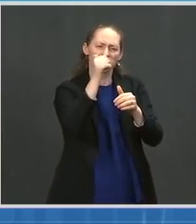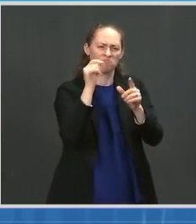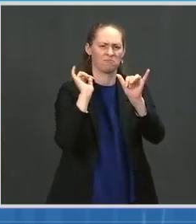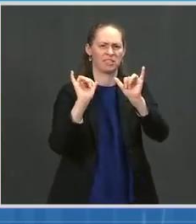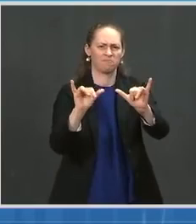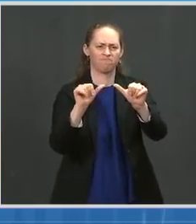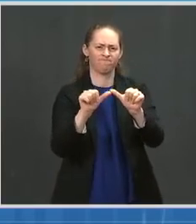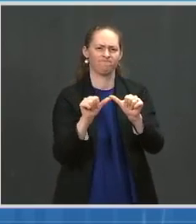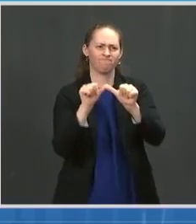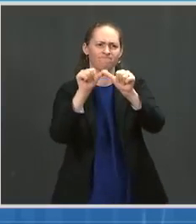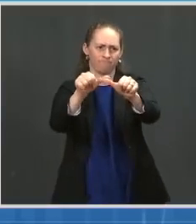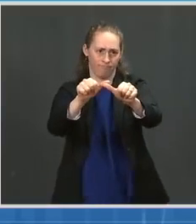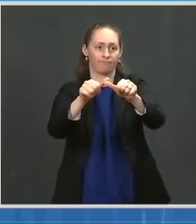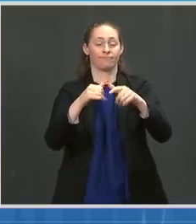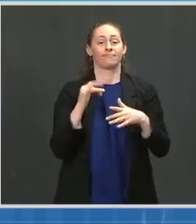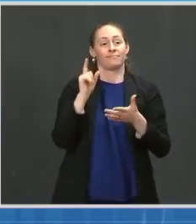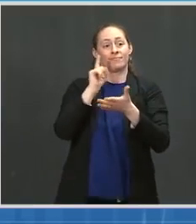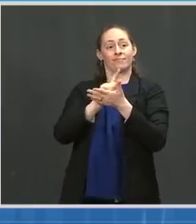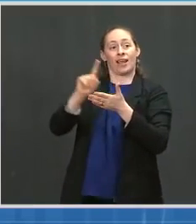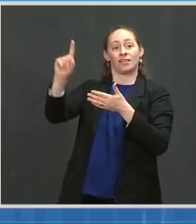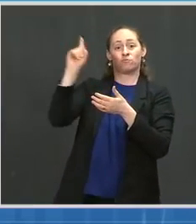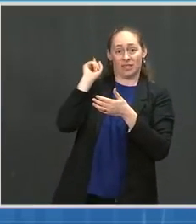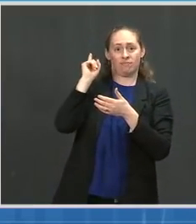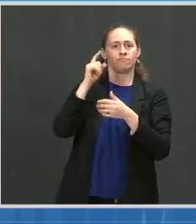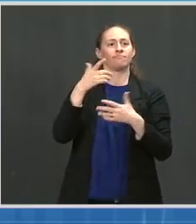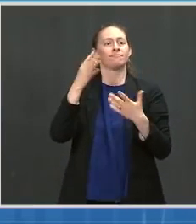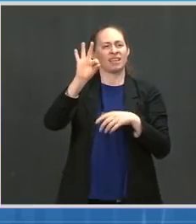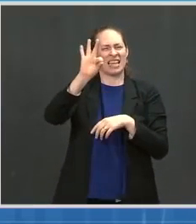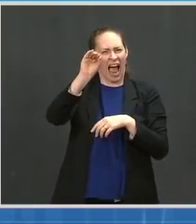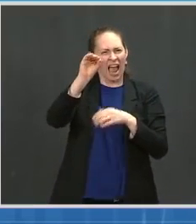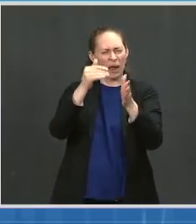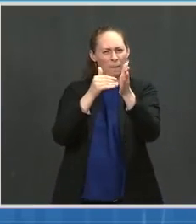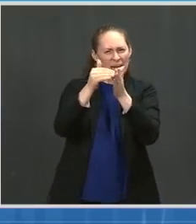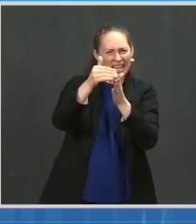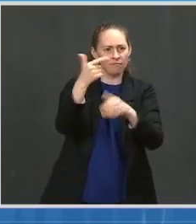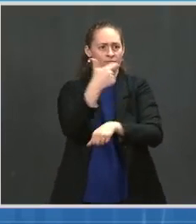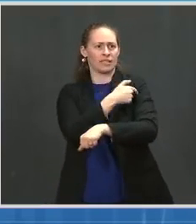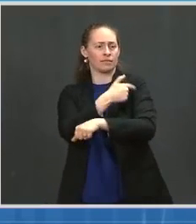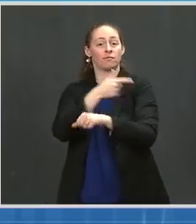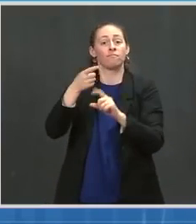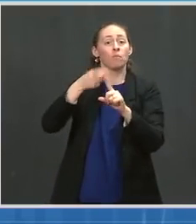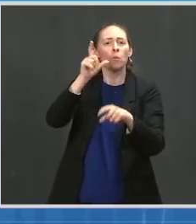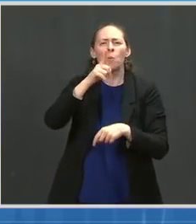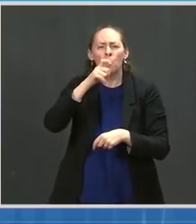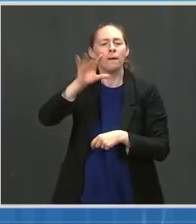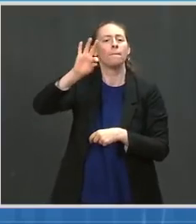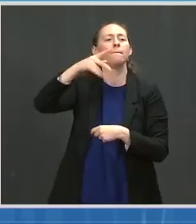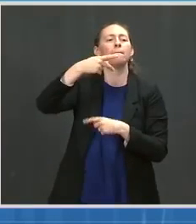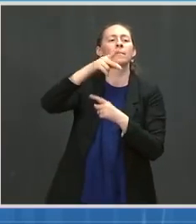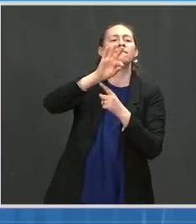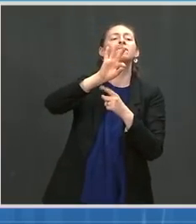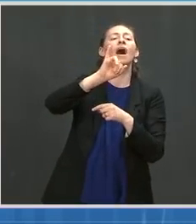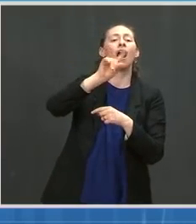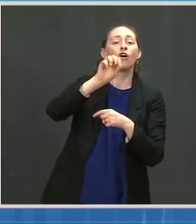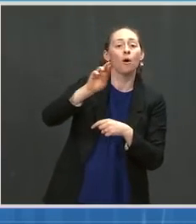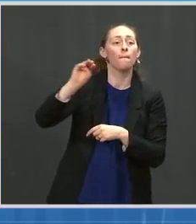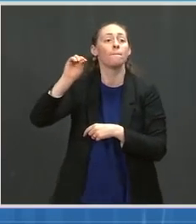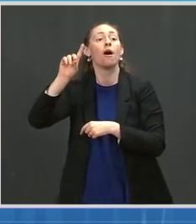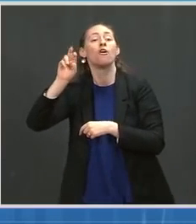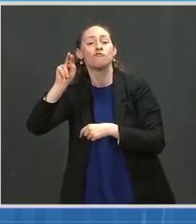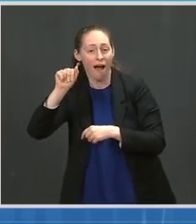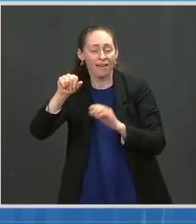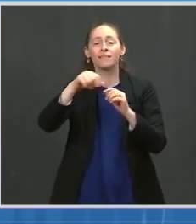90 million doses of Pfizer, Moderna, and Johnson & Johnson vaccine to states, tribes, and through the federal